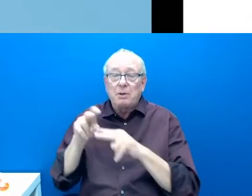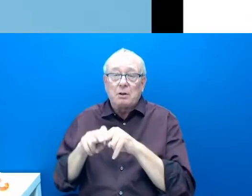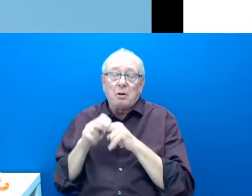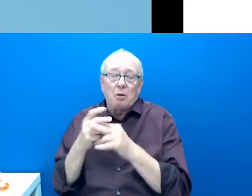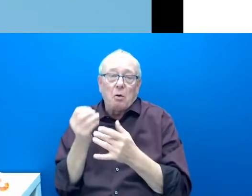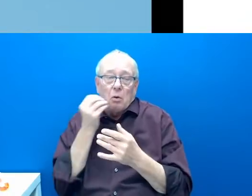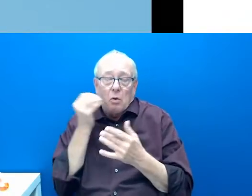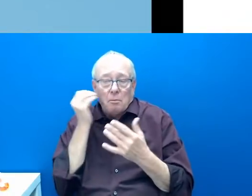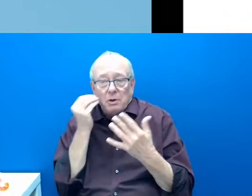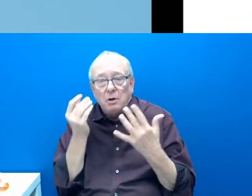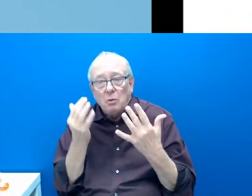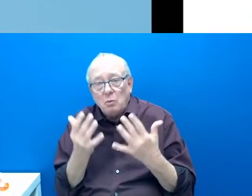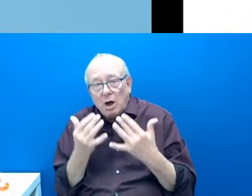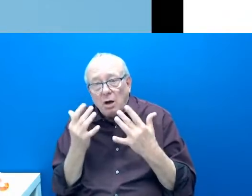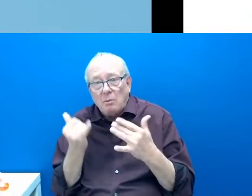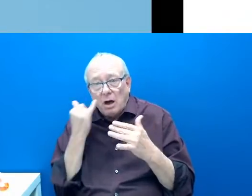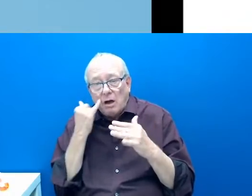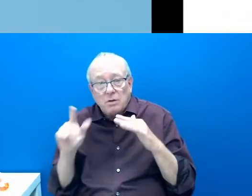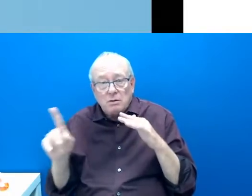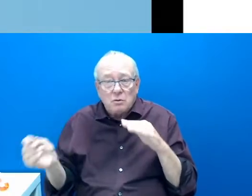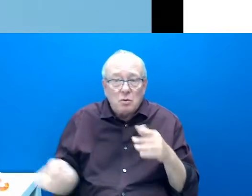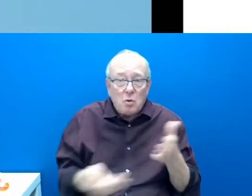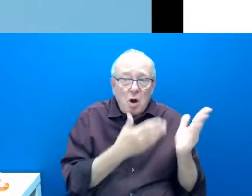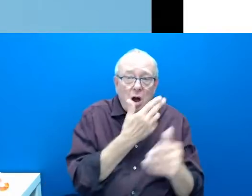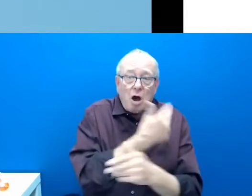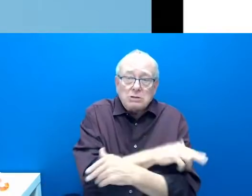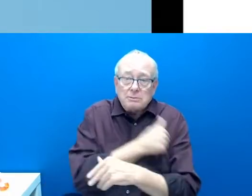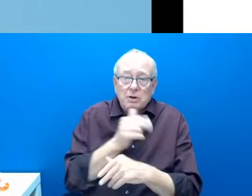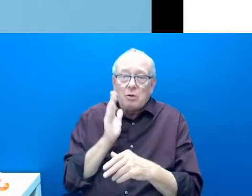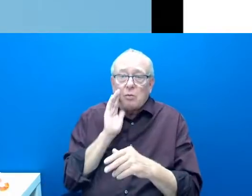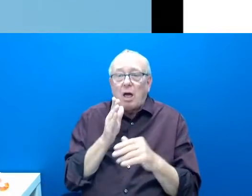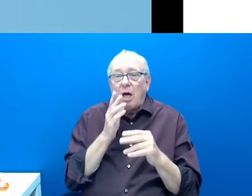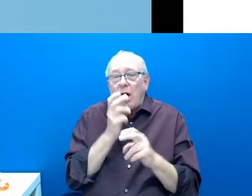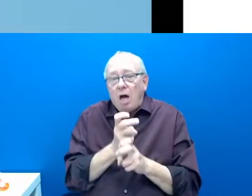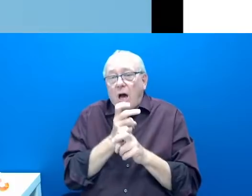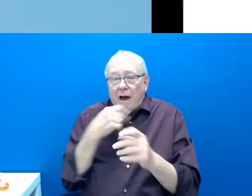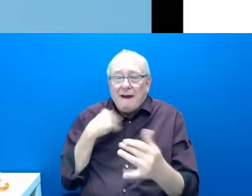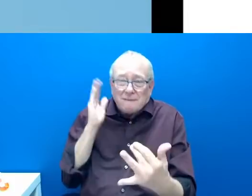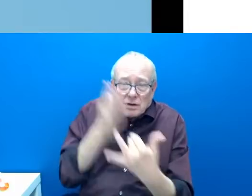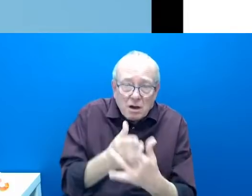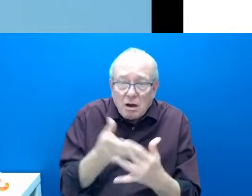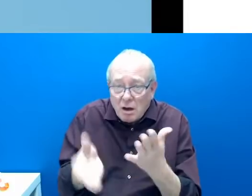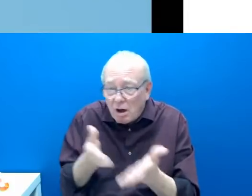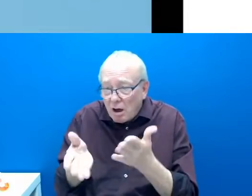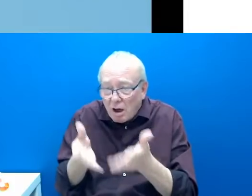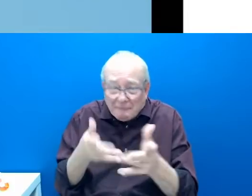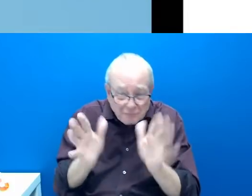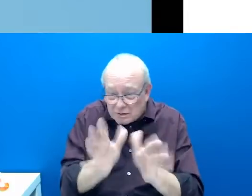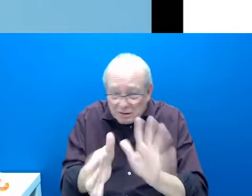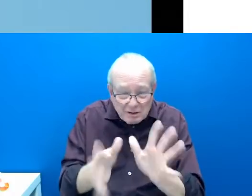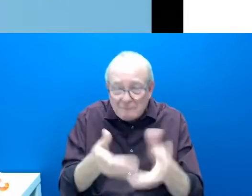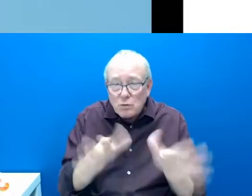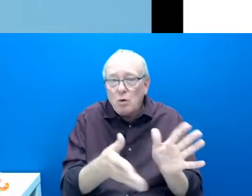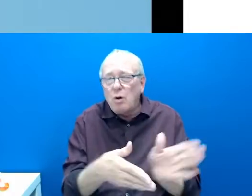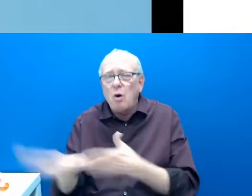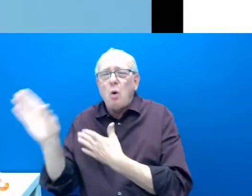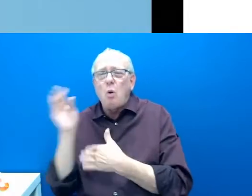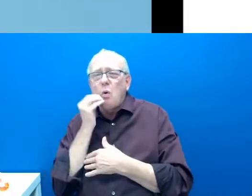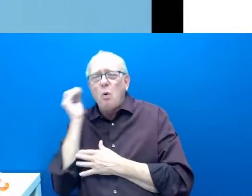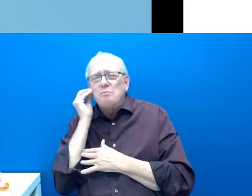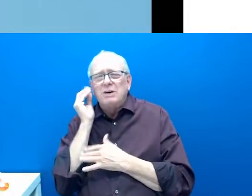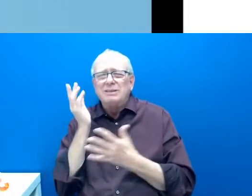presented to hospital earlier, we would have been able to intervene earlier and perhaps got them home sooner, and therefore consuming extra resources.